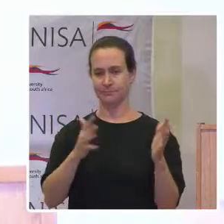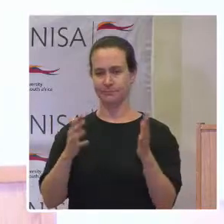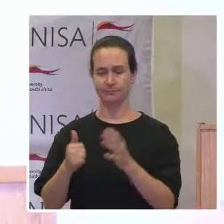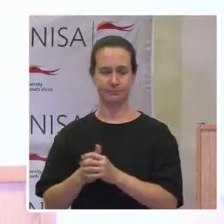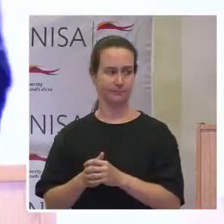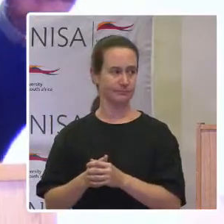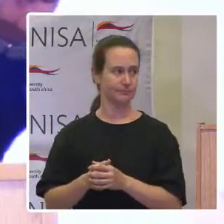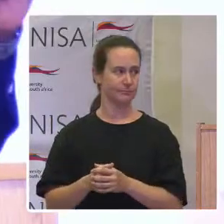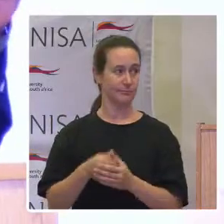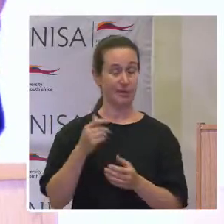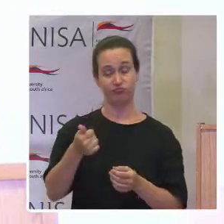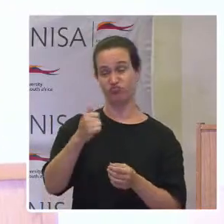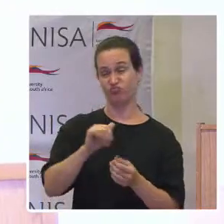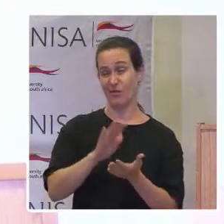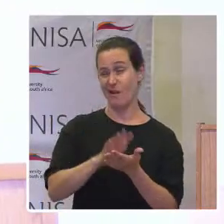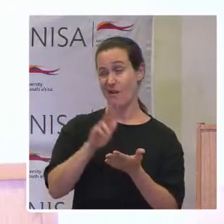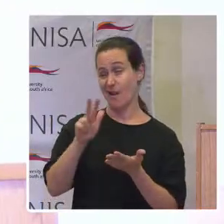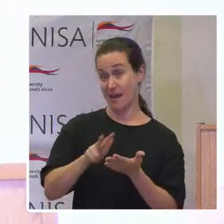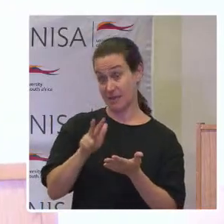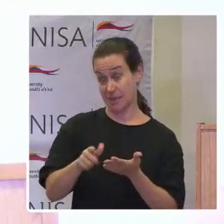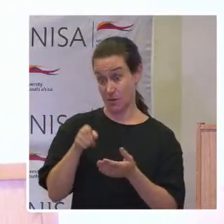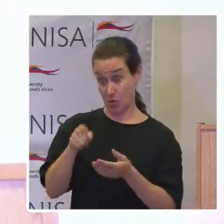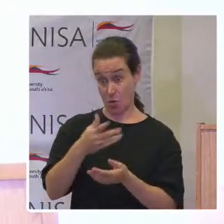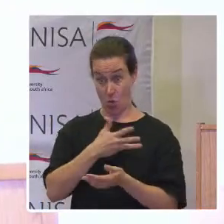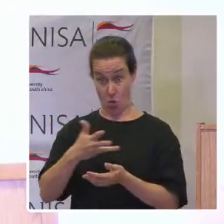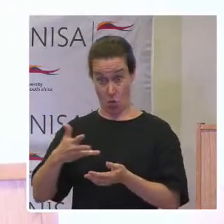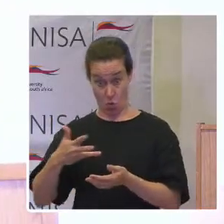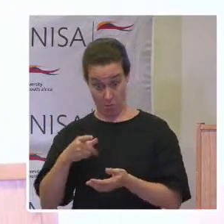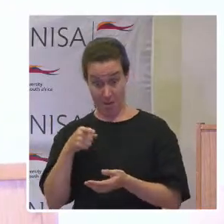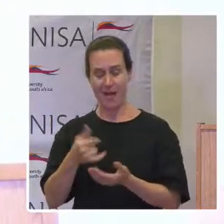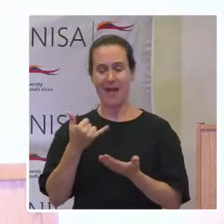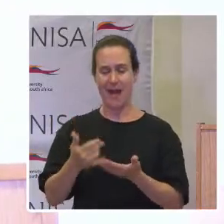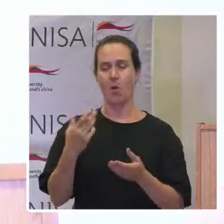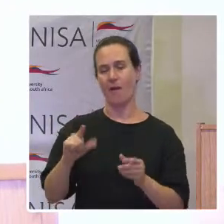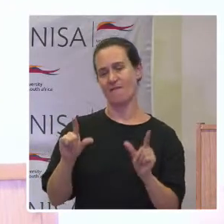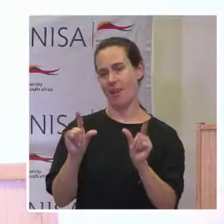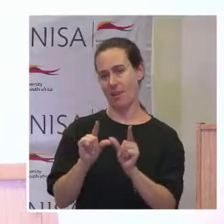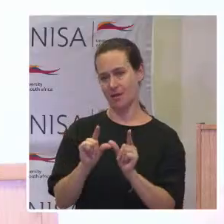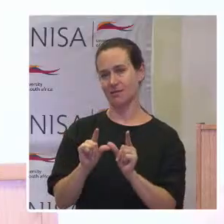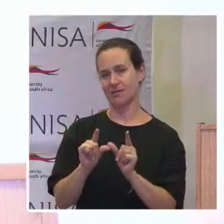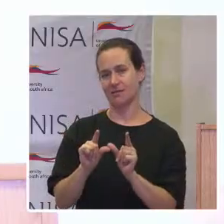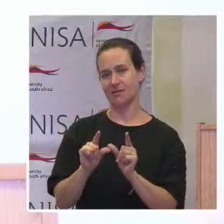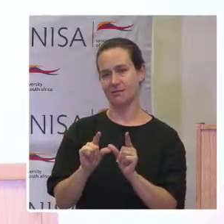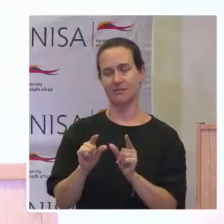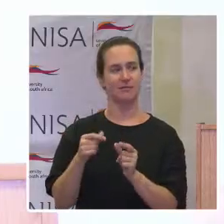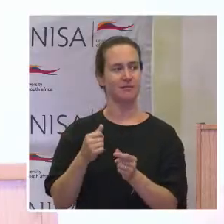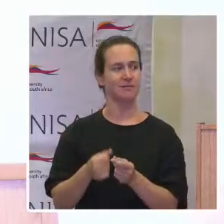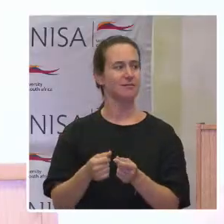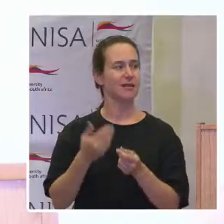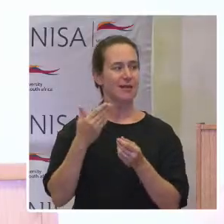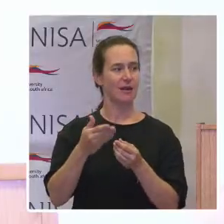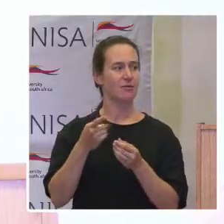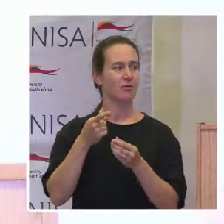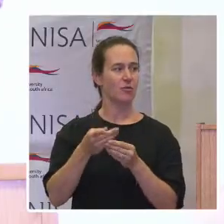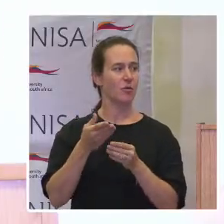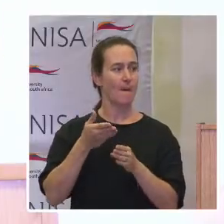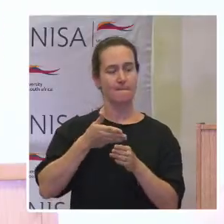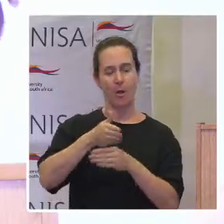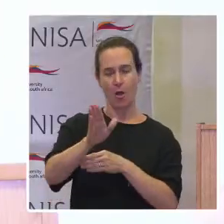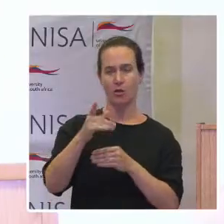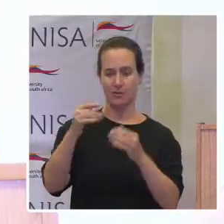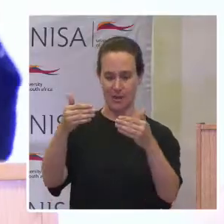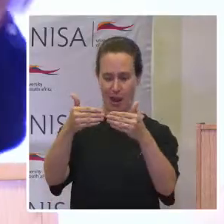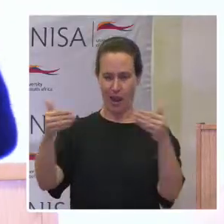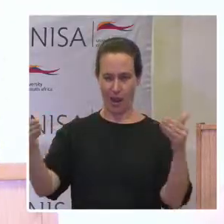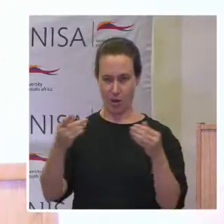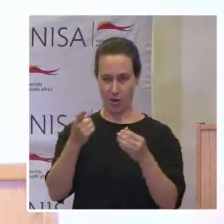And about 18 of those are now having their license to do the beyond visual line of sight. And they are